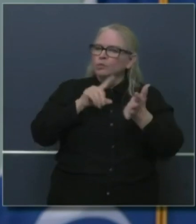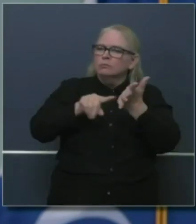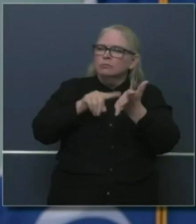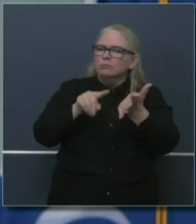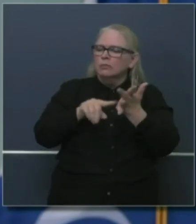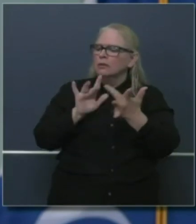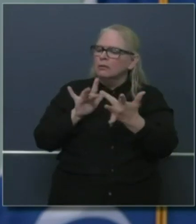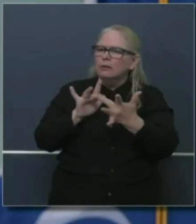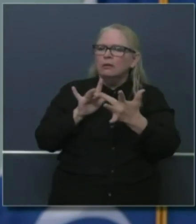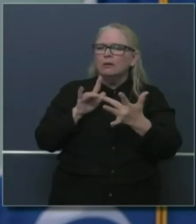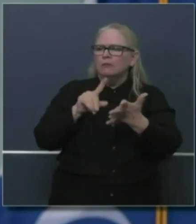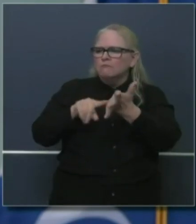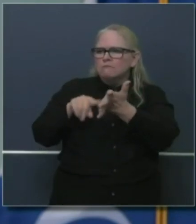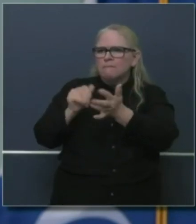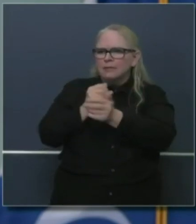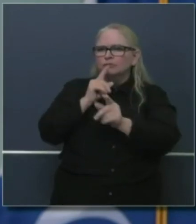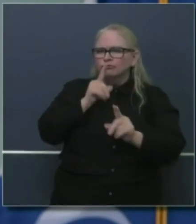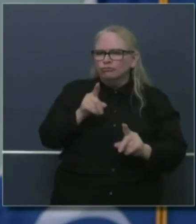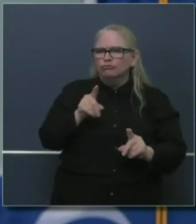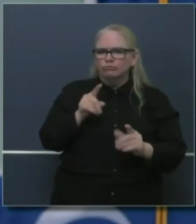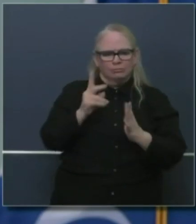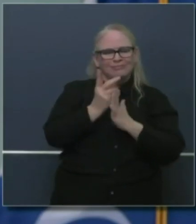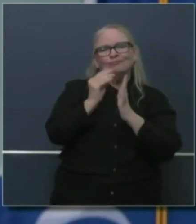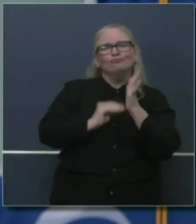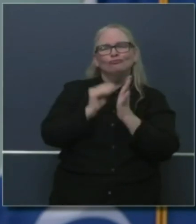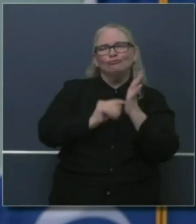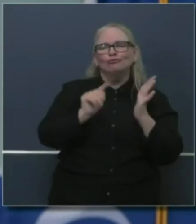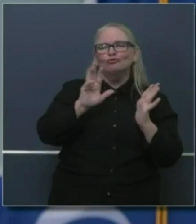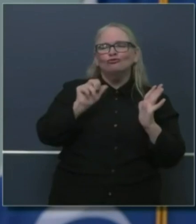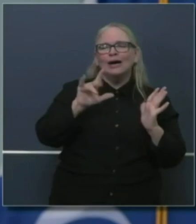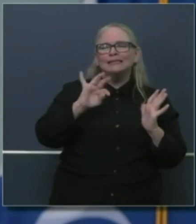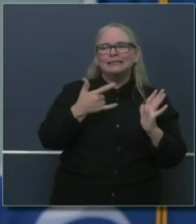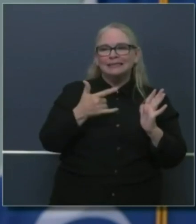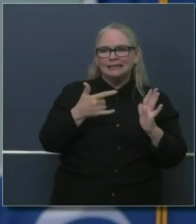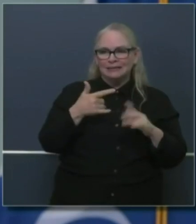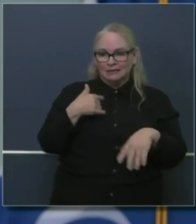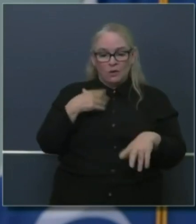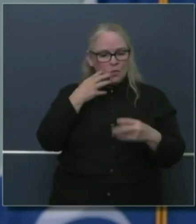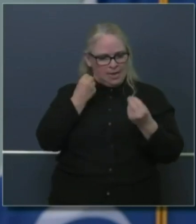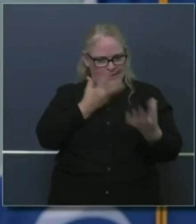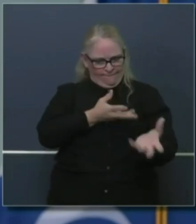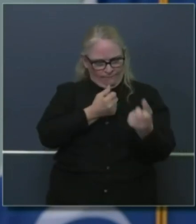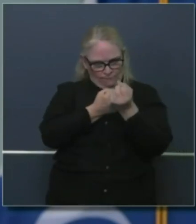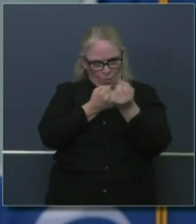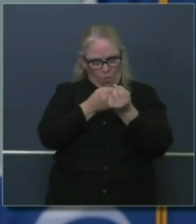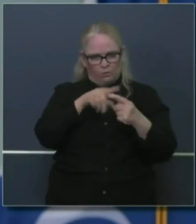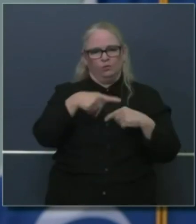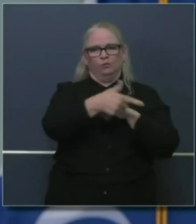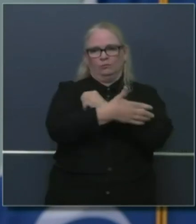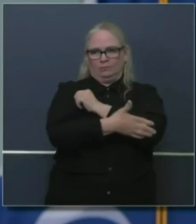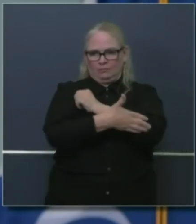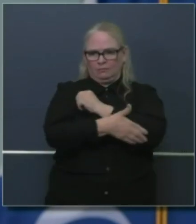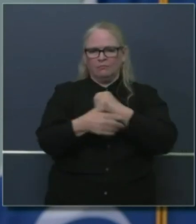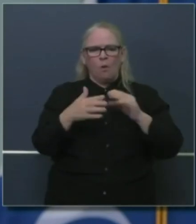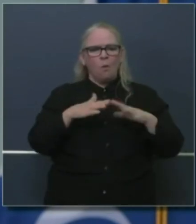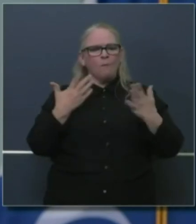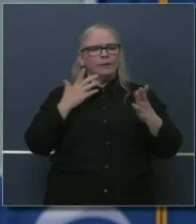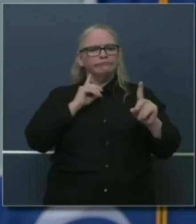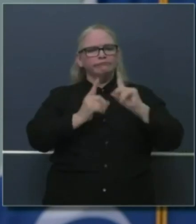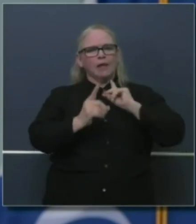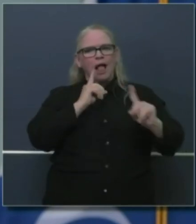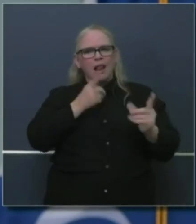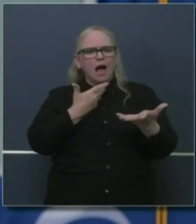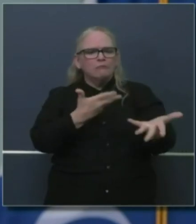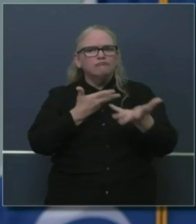communities before they move into the phase. We'll provide technical assistance, and of course, we're open to argument, interested in their unique conditions